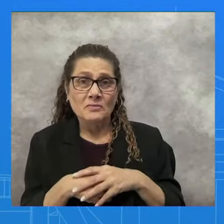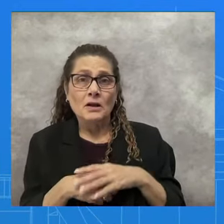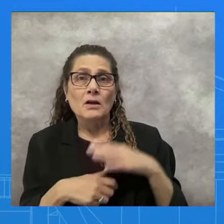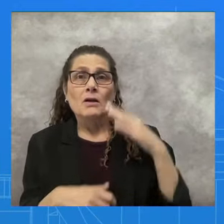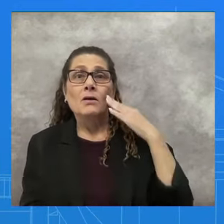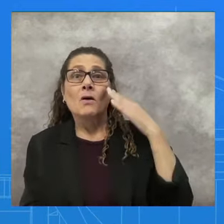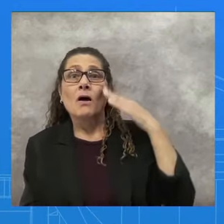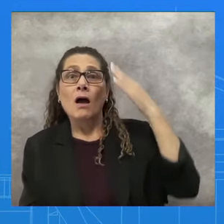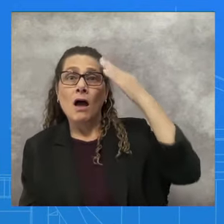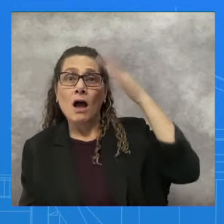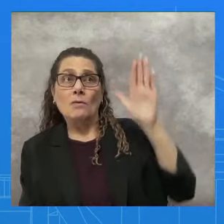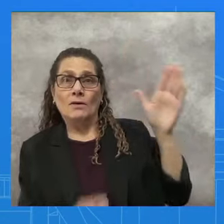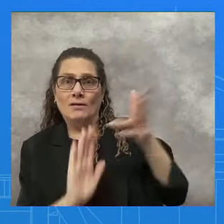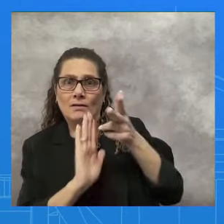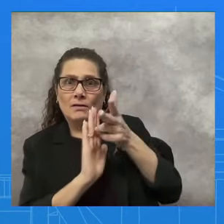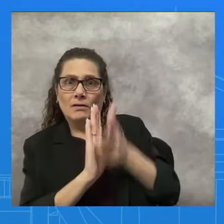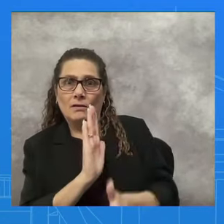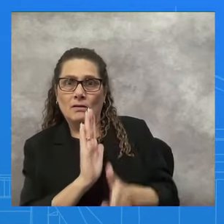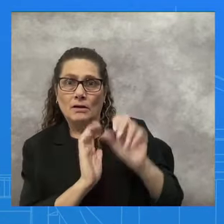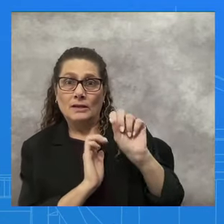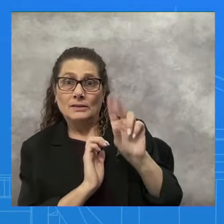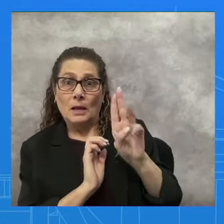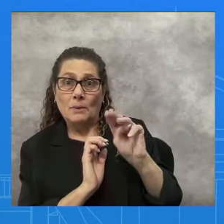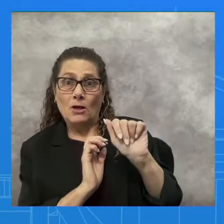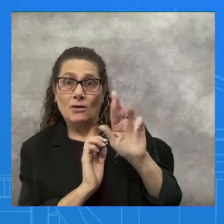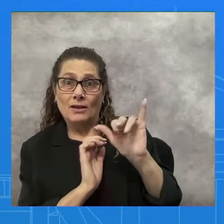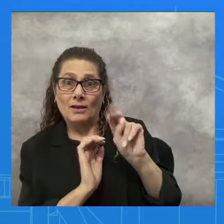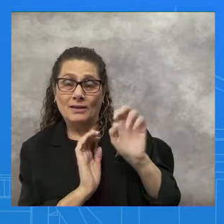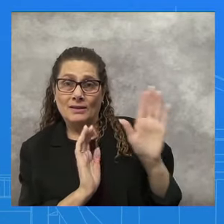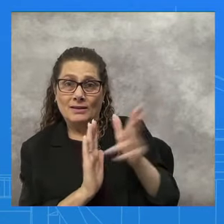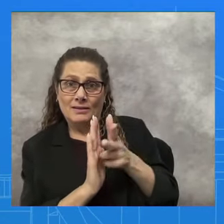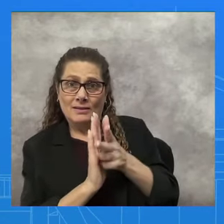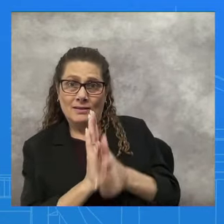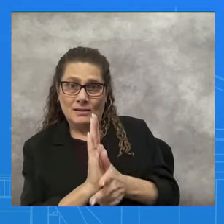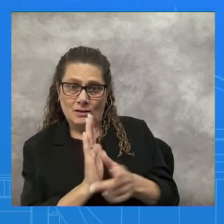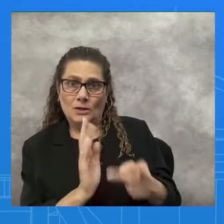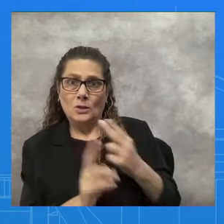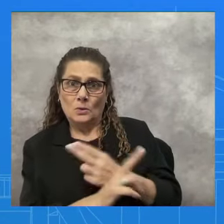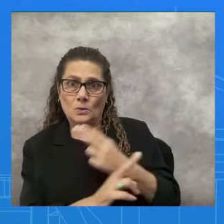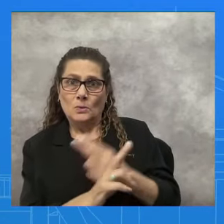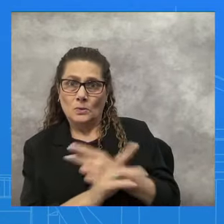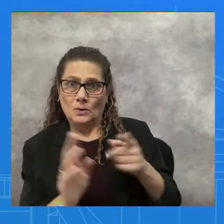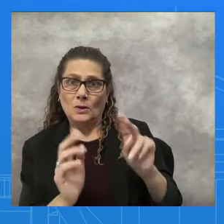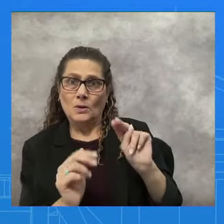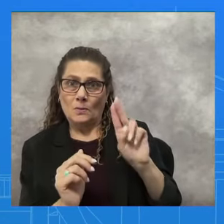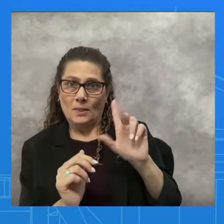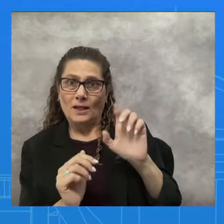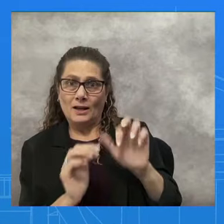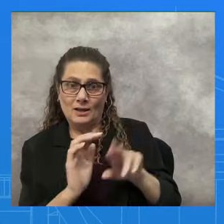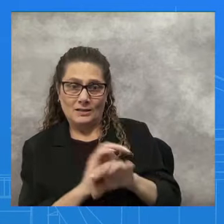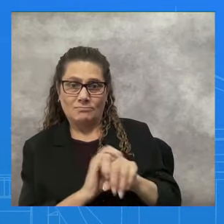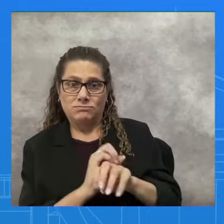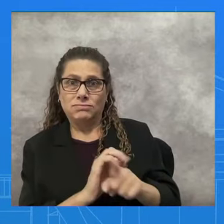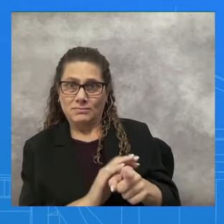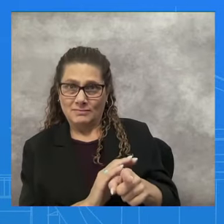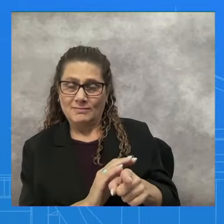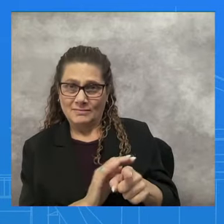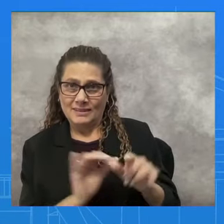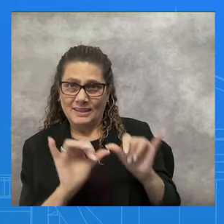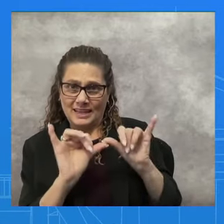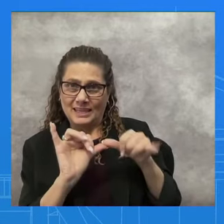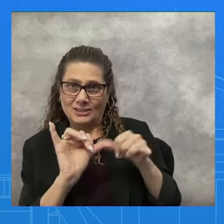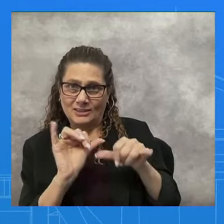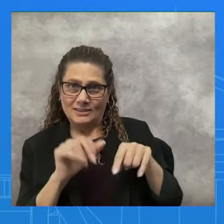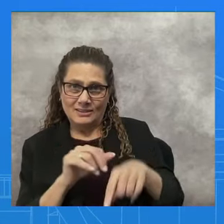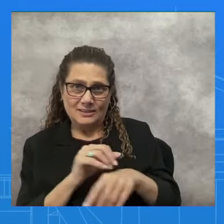course, so nuclear energy can be used for propulsion in an engineering sense. It can also be used as a